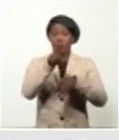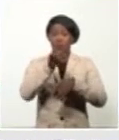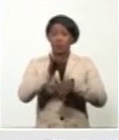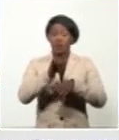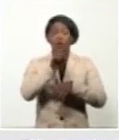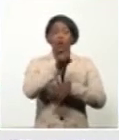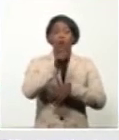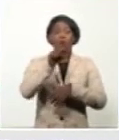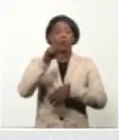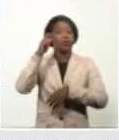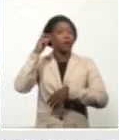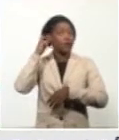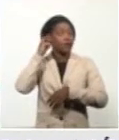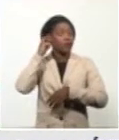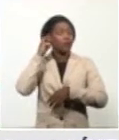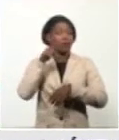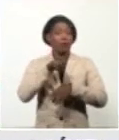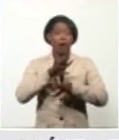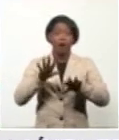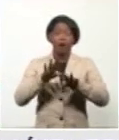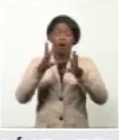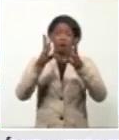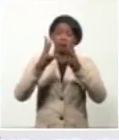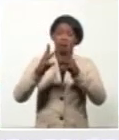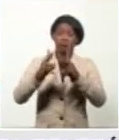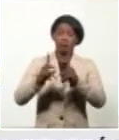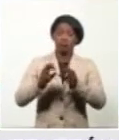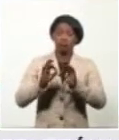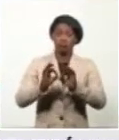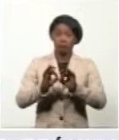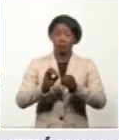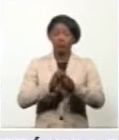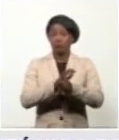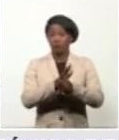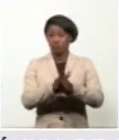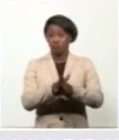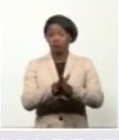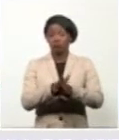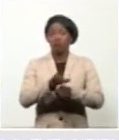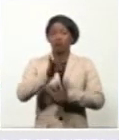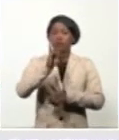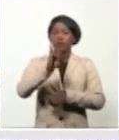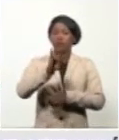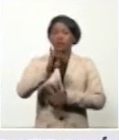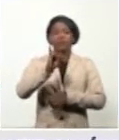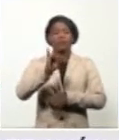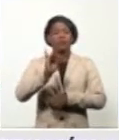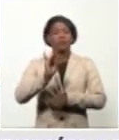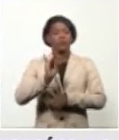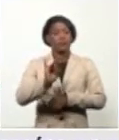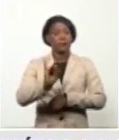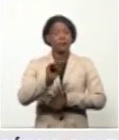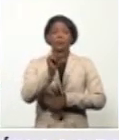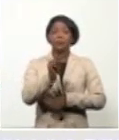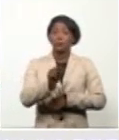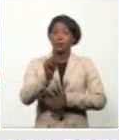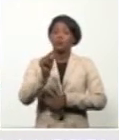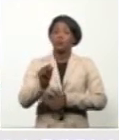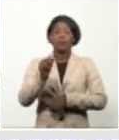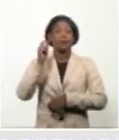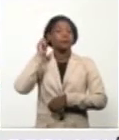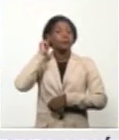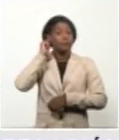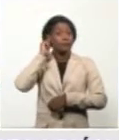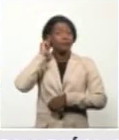The female sex is predominant in the last 2 or 3 days. Out of 16, 11.